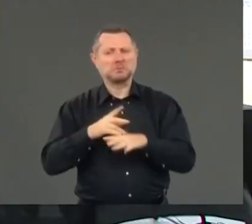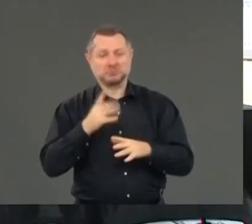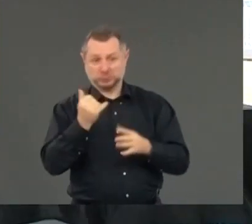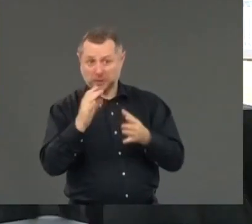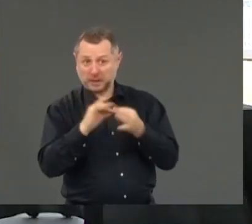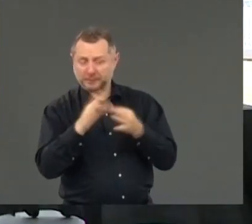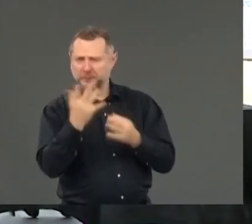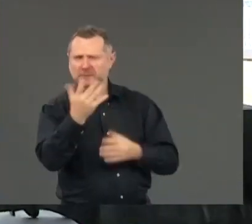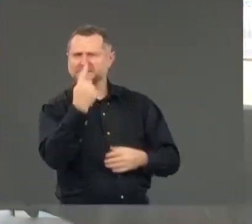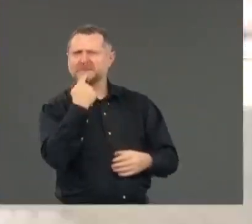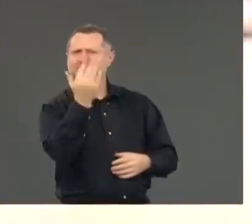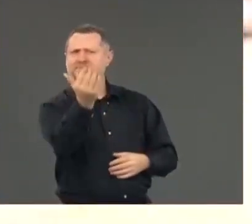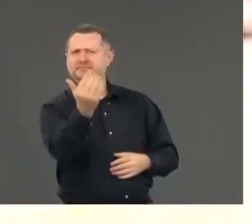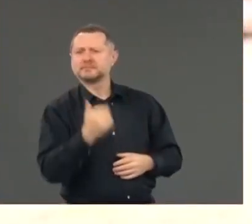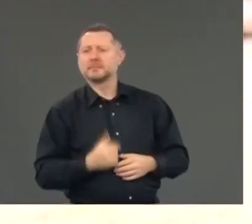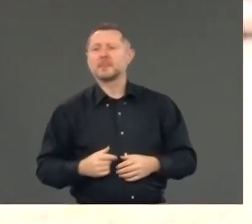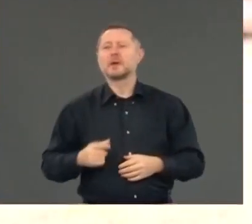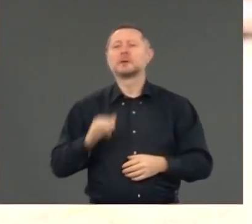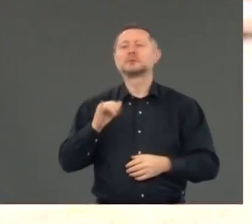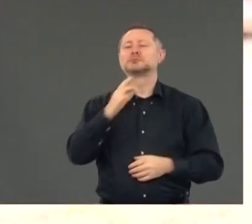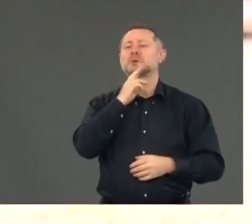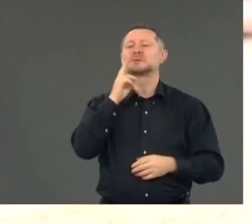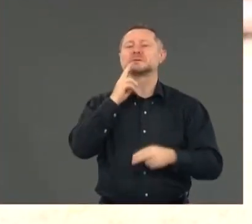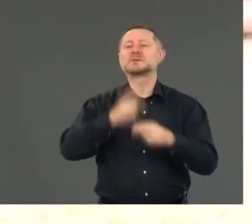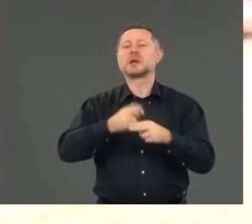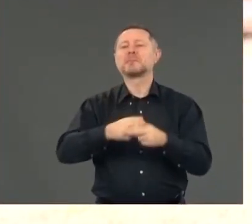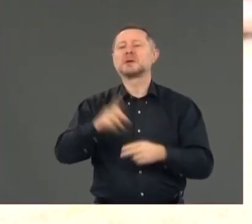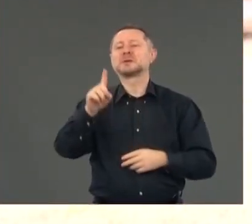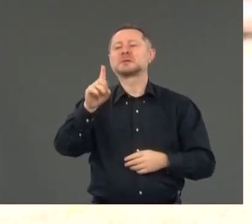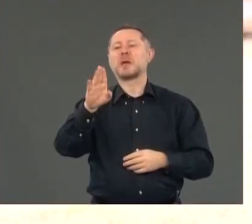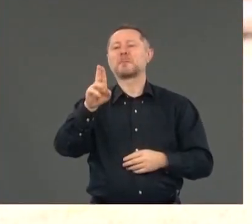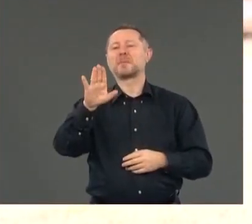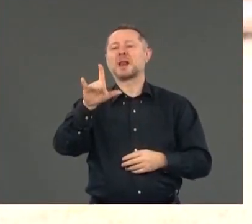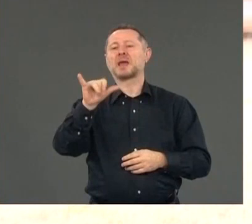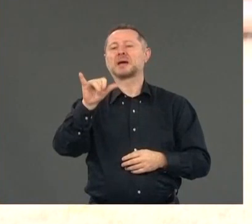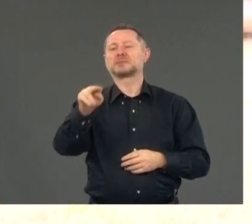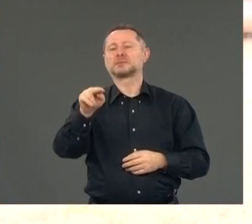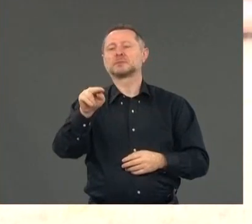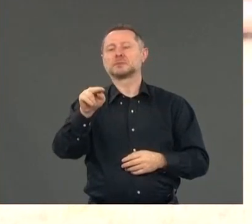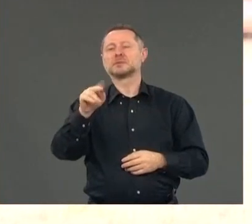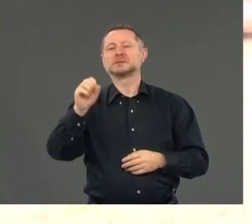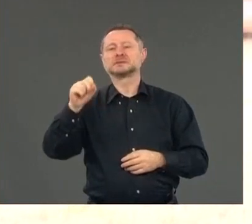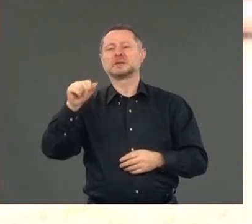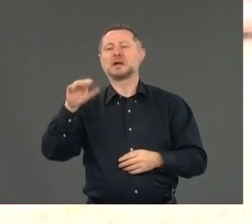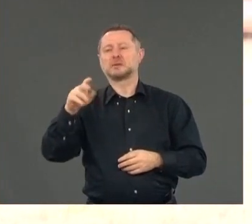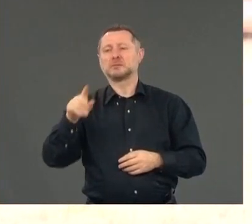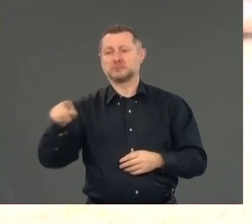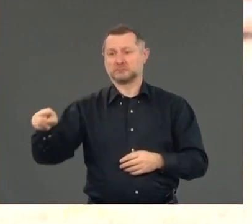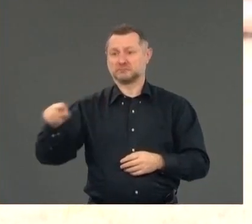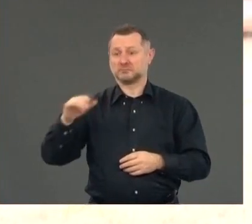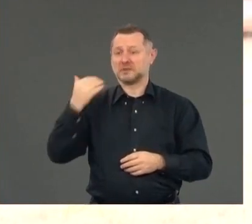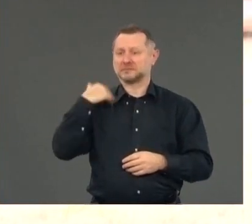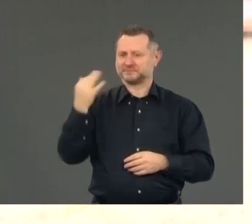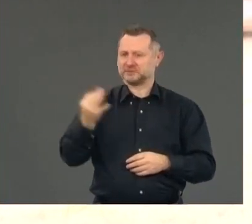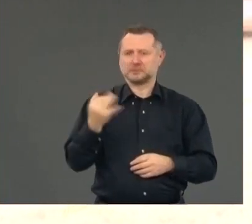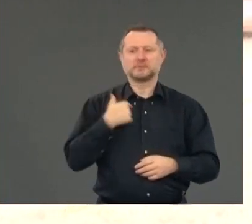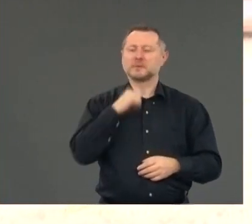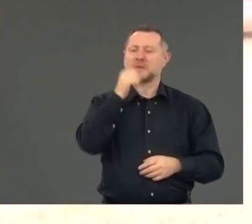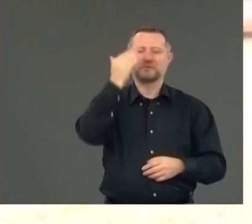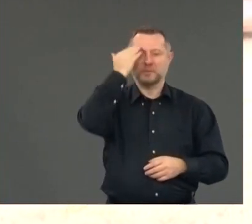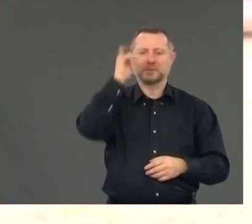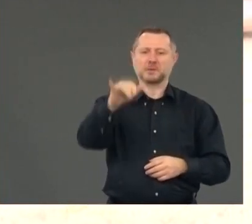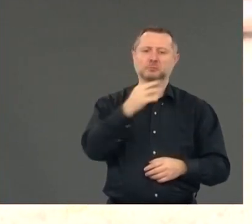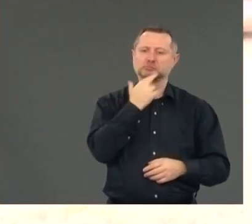The Dublin Deck in Patchogue was crowded on Friday night. I do not know the Dublin Deck. I'm sure it's a